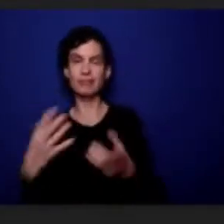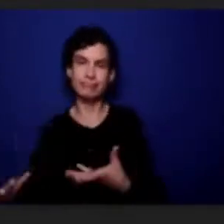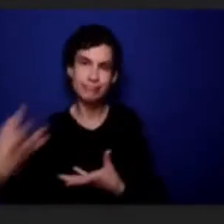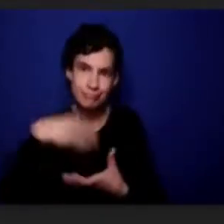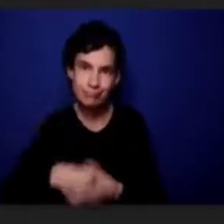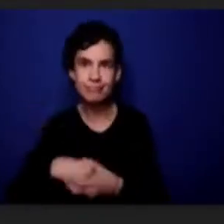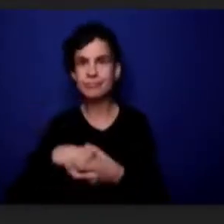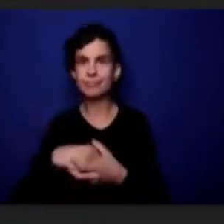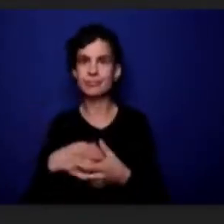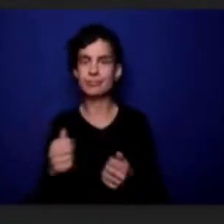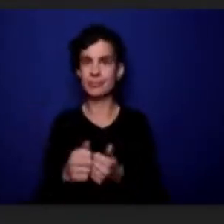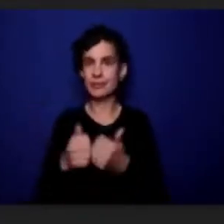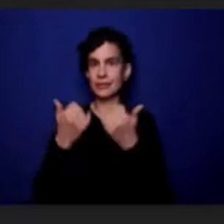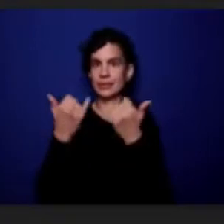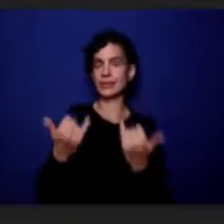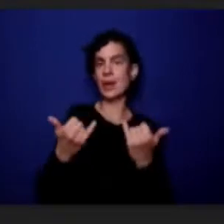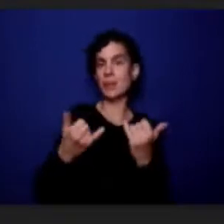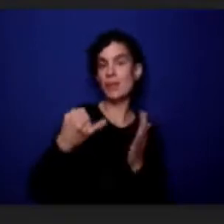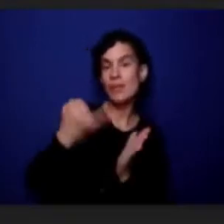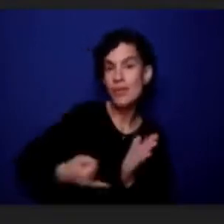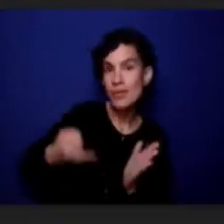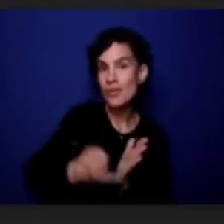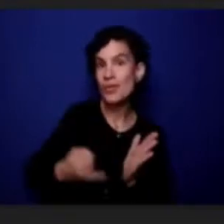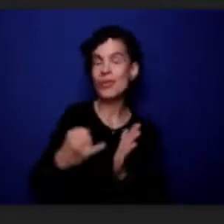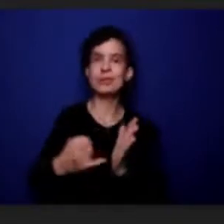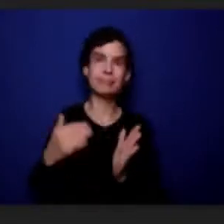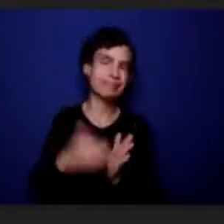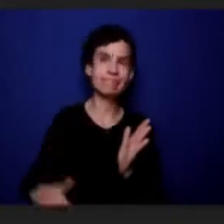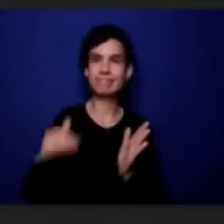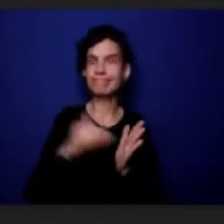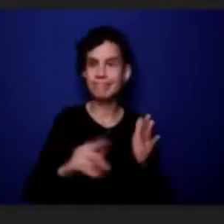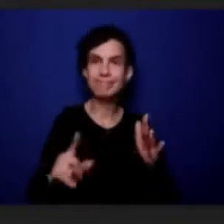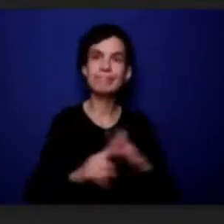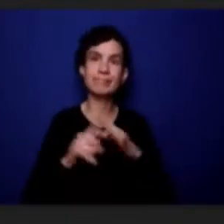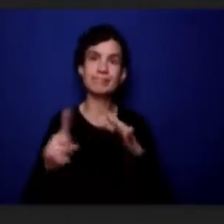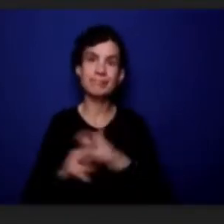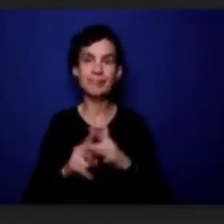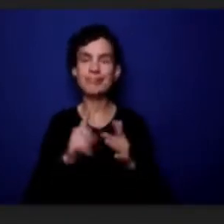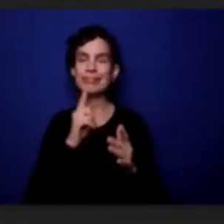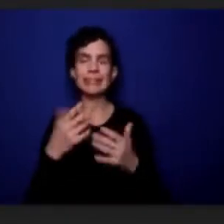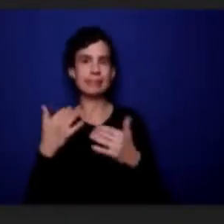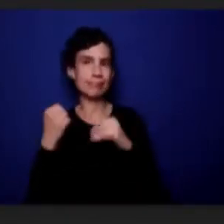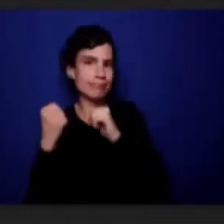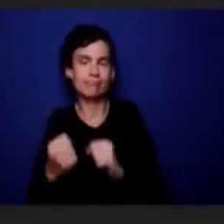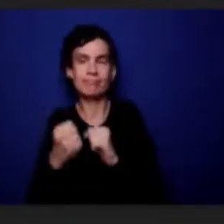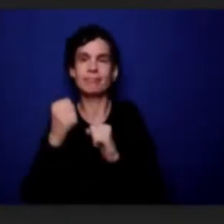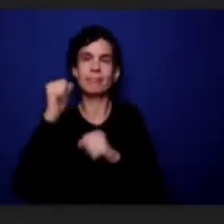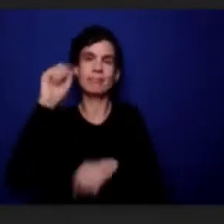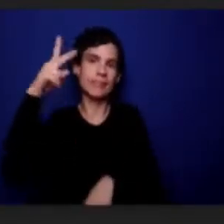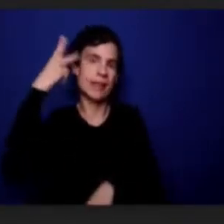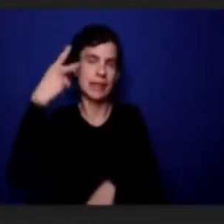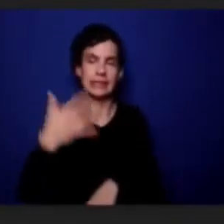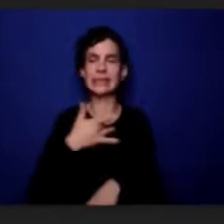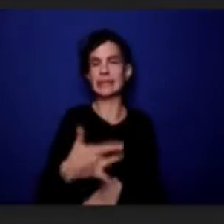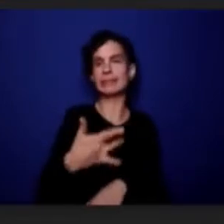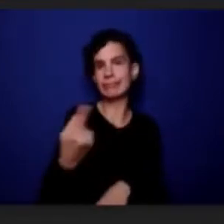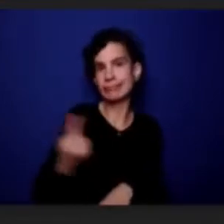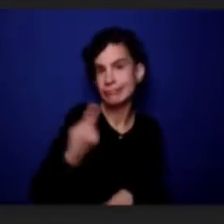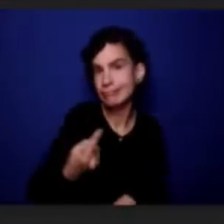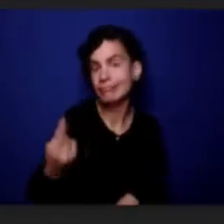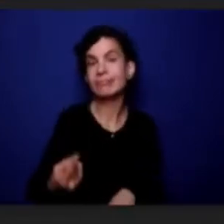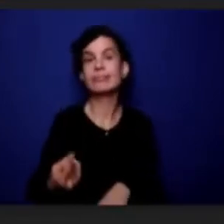inherently political, about political ecology, and that's sort of inherent to studying contemporary art. It